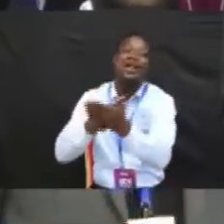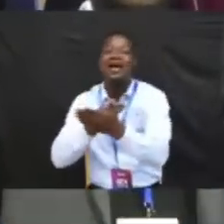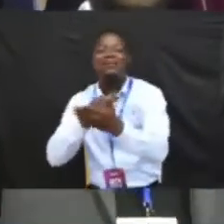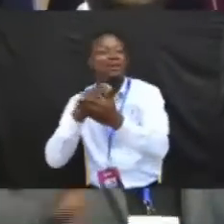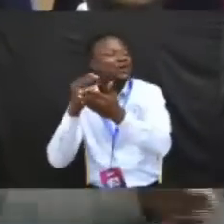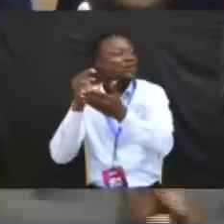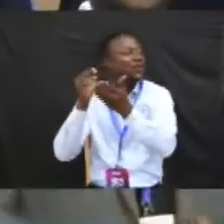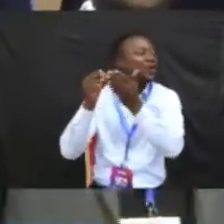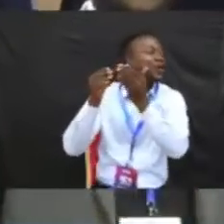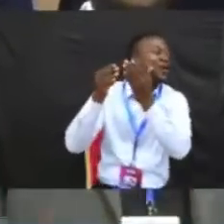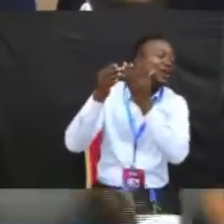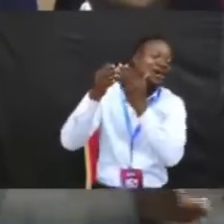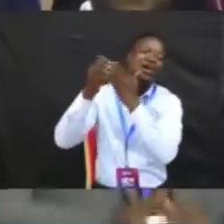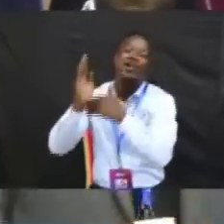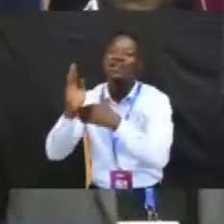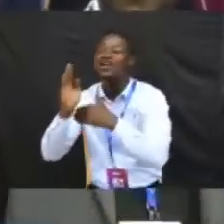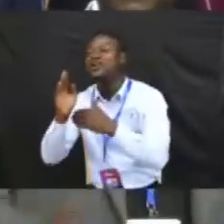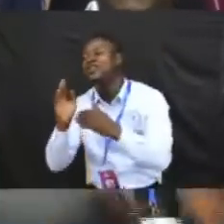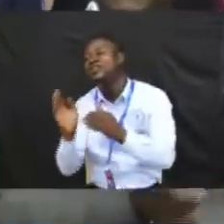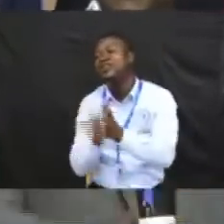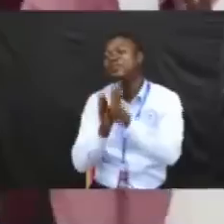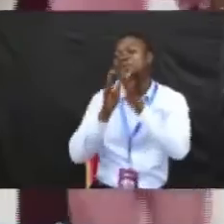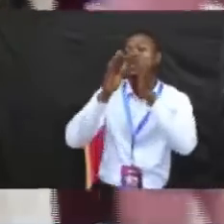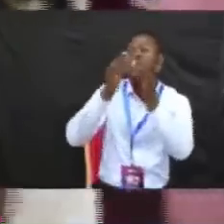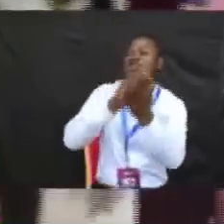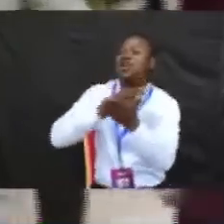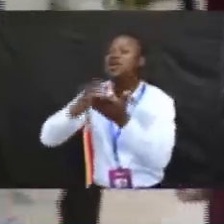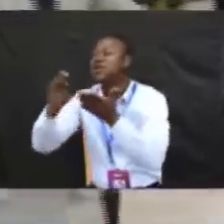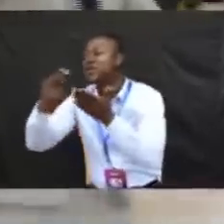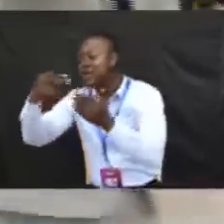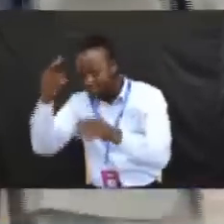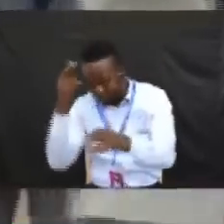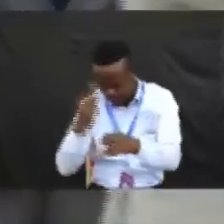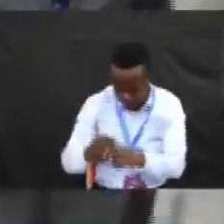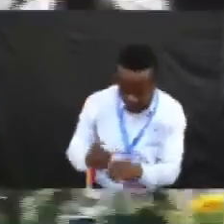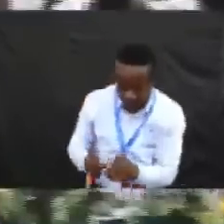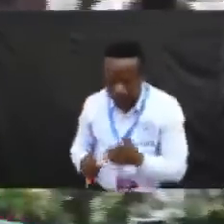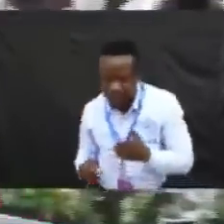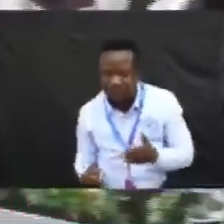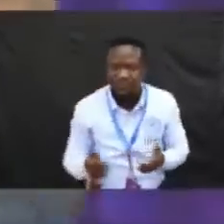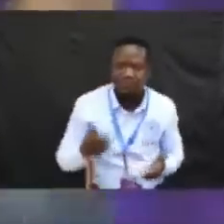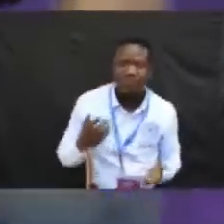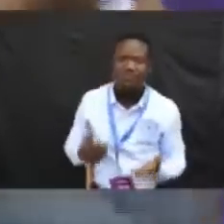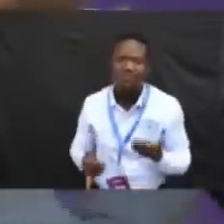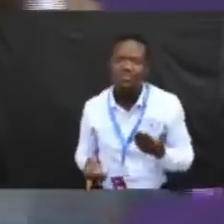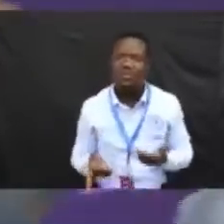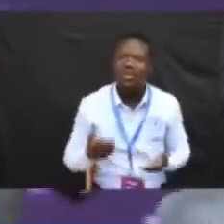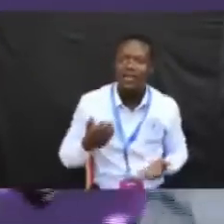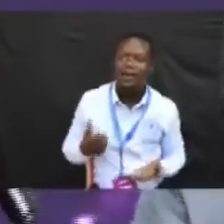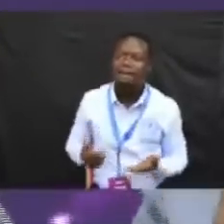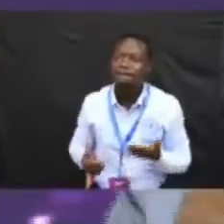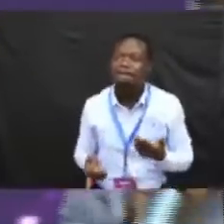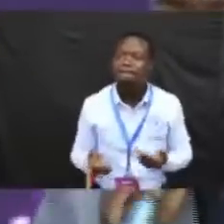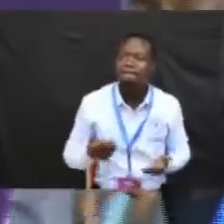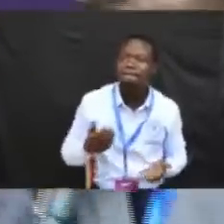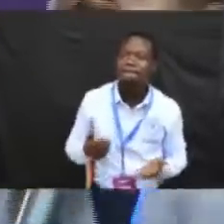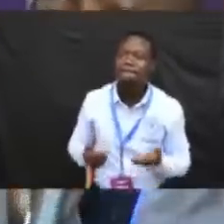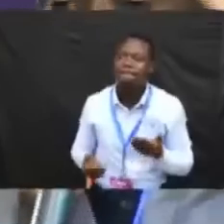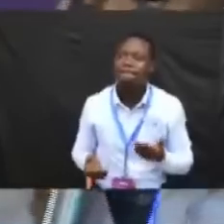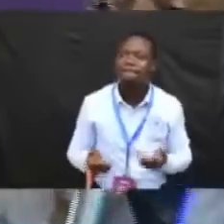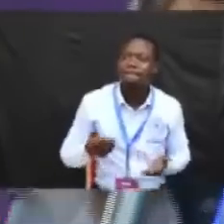Oh lamb of God. The lamb of God. Praise the Holy Ghost. Jesus forever.